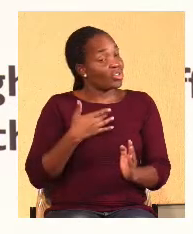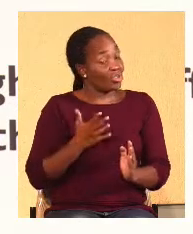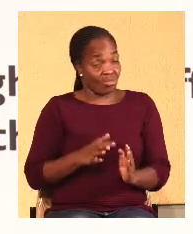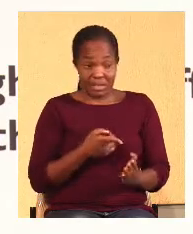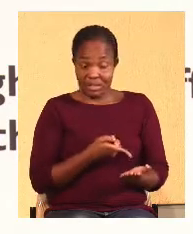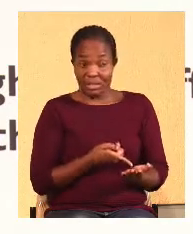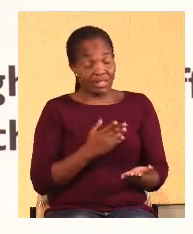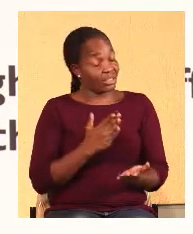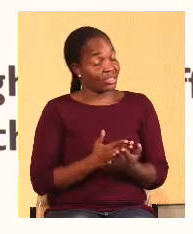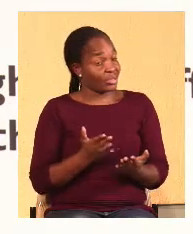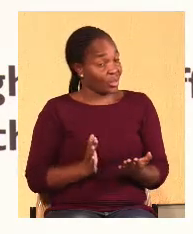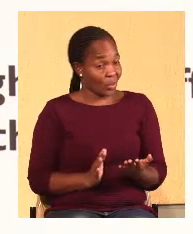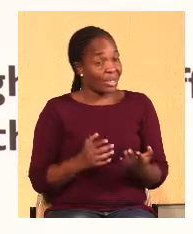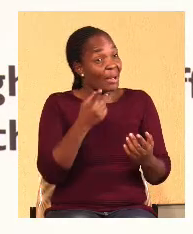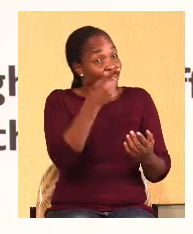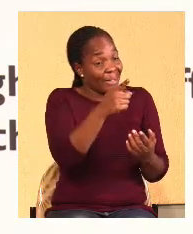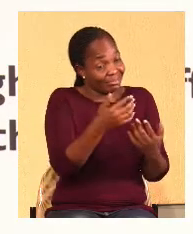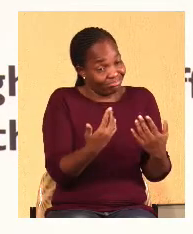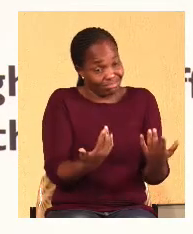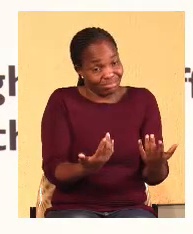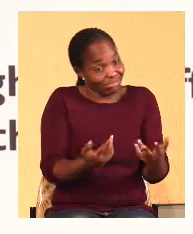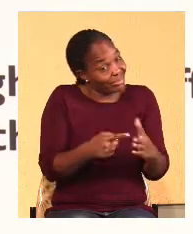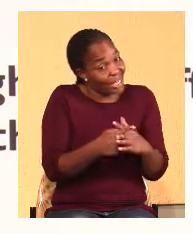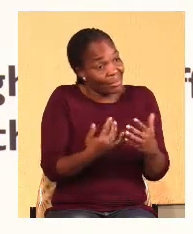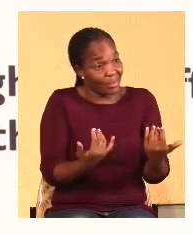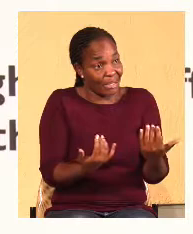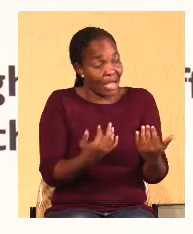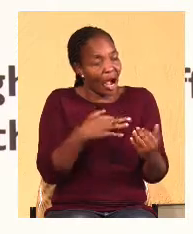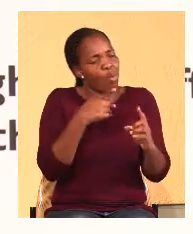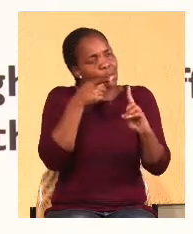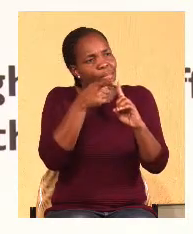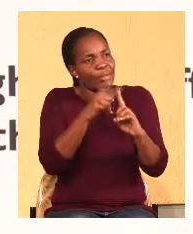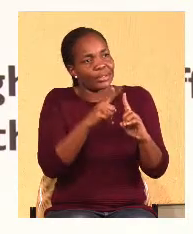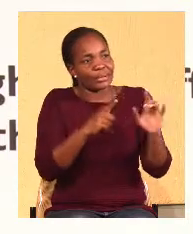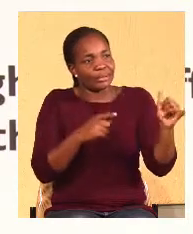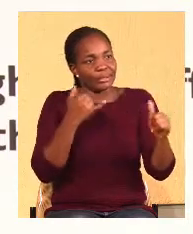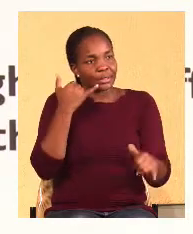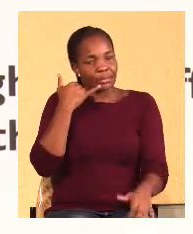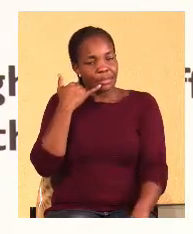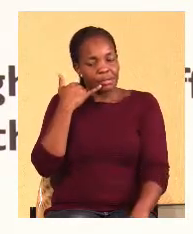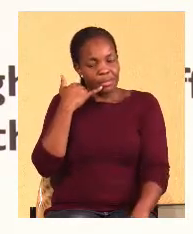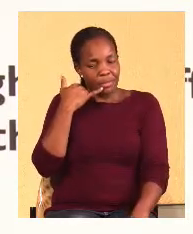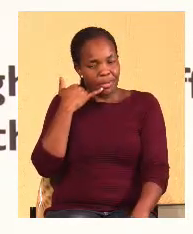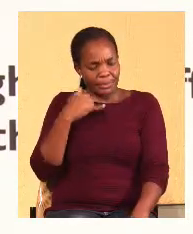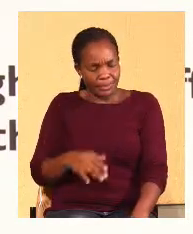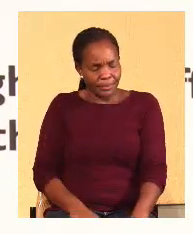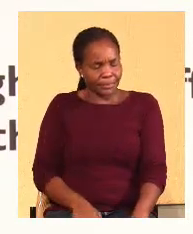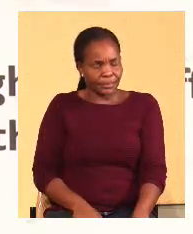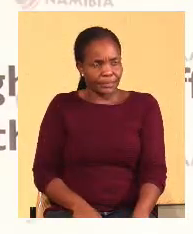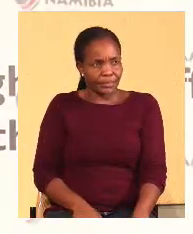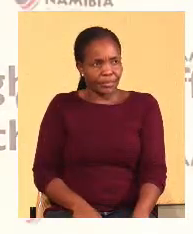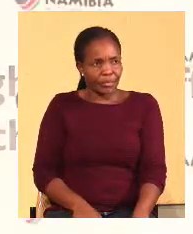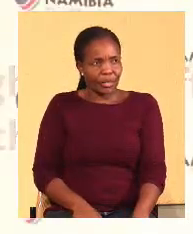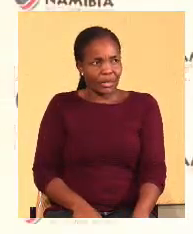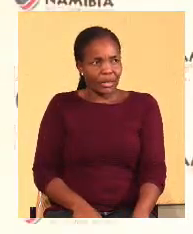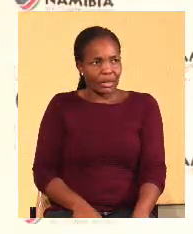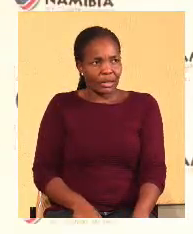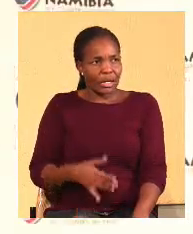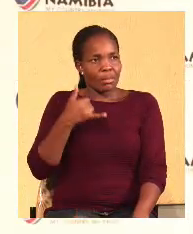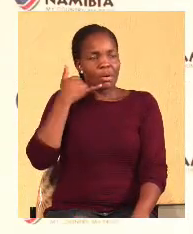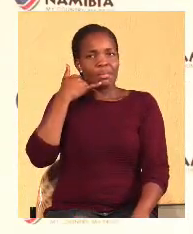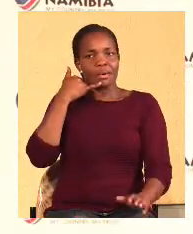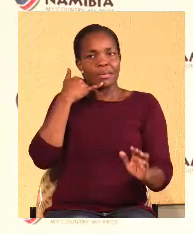it. So there's certainly all intention to make sorry sure. Sorry to interrupt. No worries. We've got our first question, and first question member from